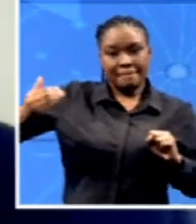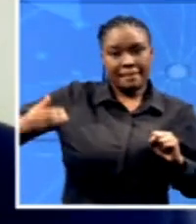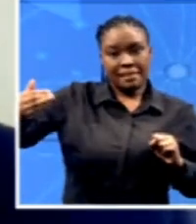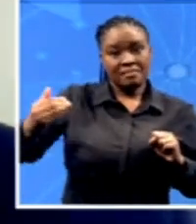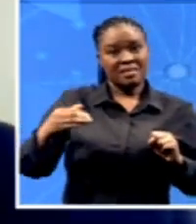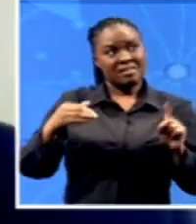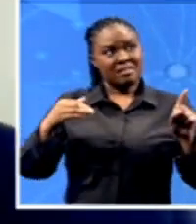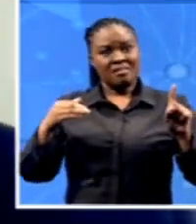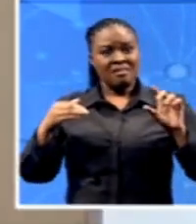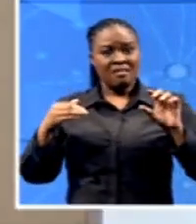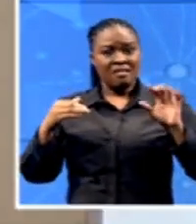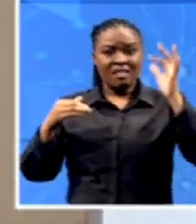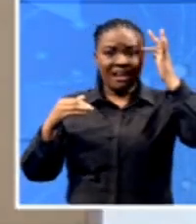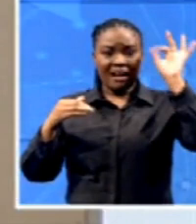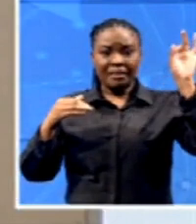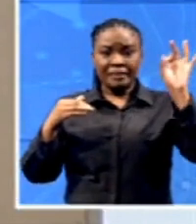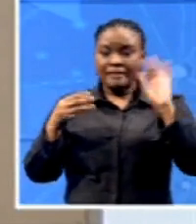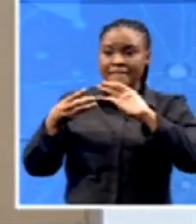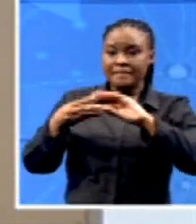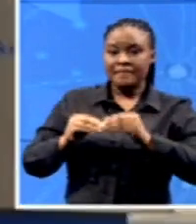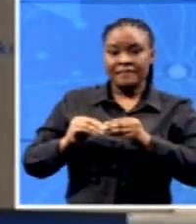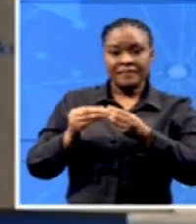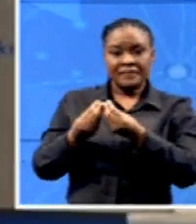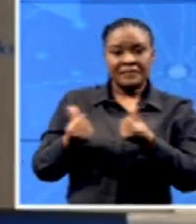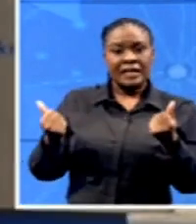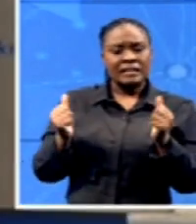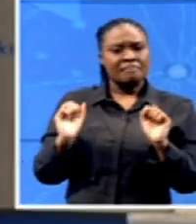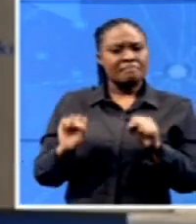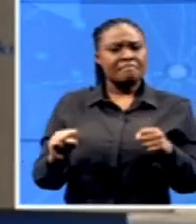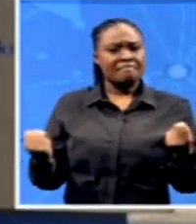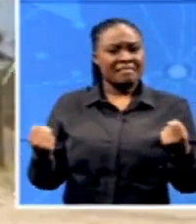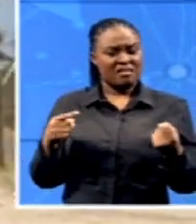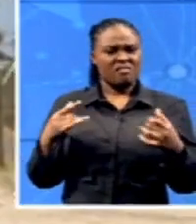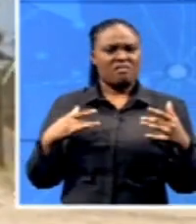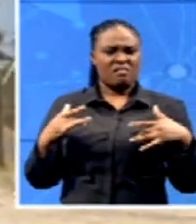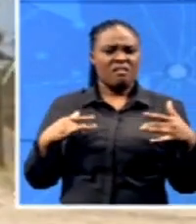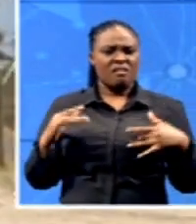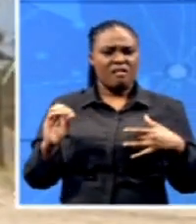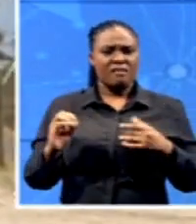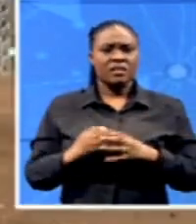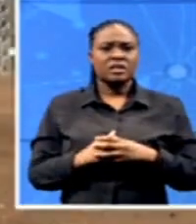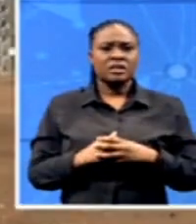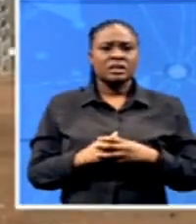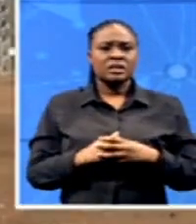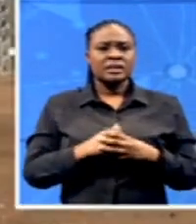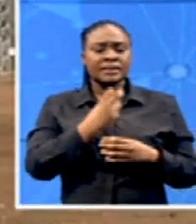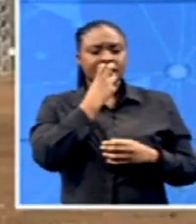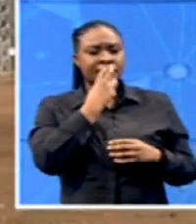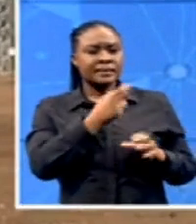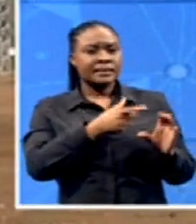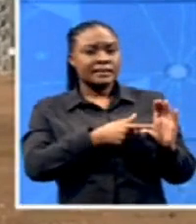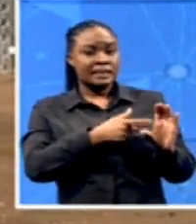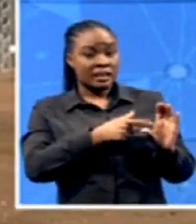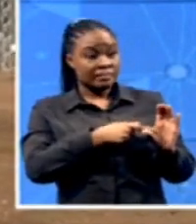a major concern. Eskom makes use of its diesel-powered reserves during rolling blackouts. The cost of running